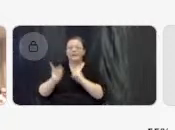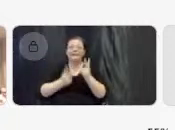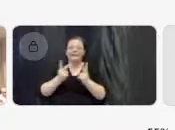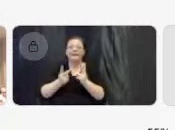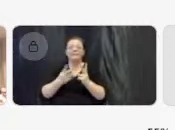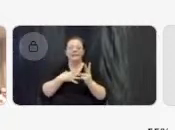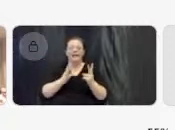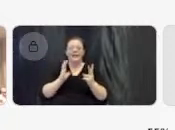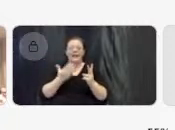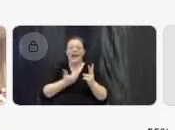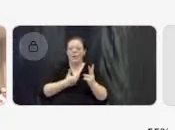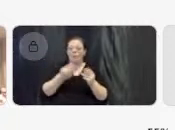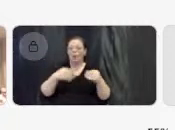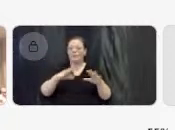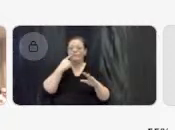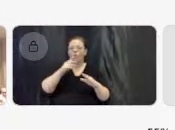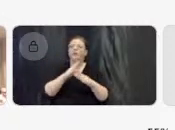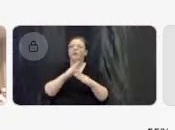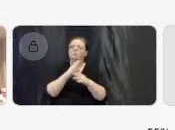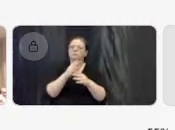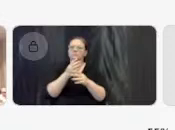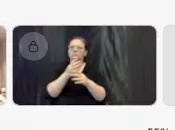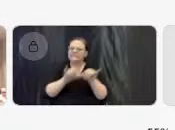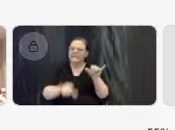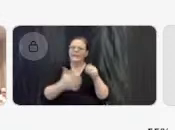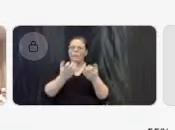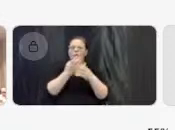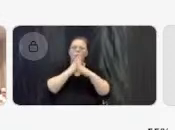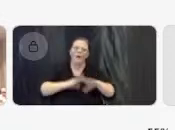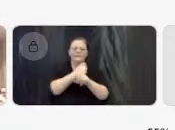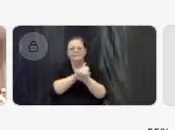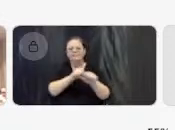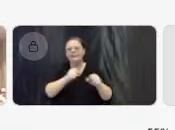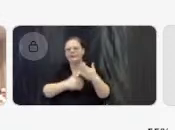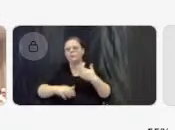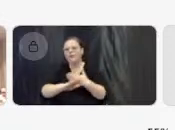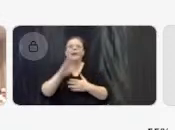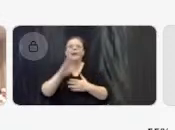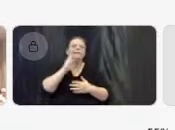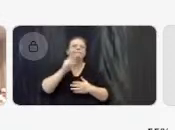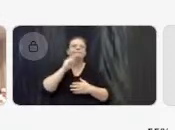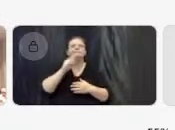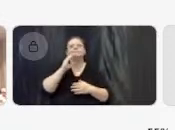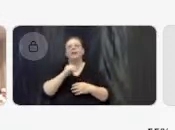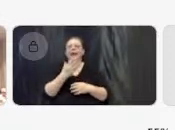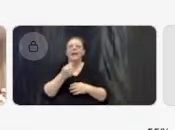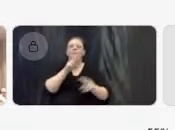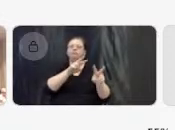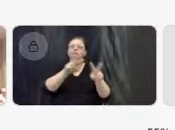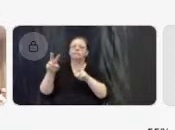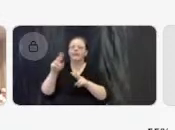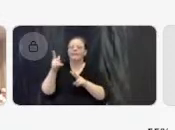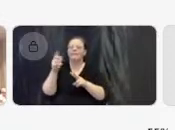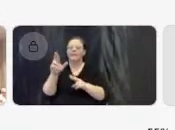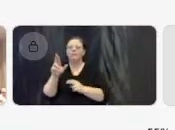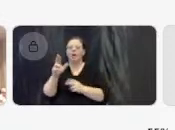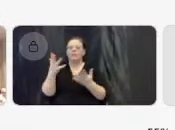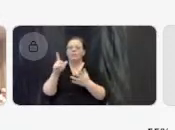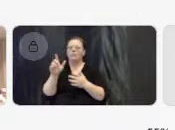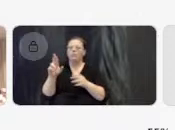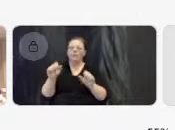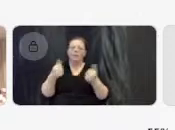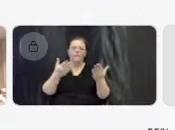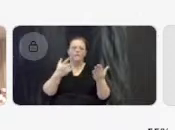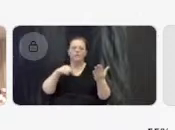for their stay are wanting a quiet, safe neighborhood where they can experience and explore the city of Little Rock and what Little Rock has to